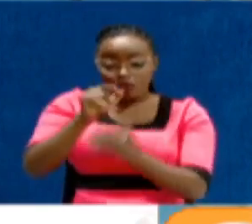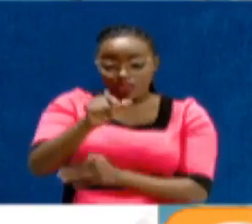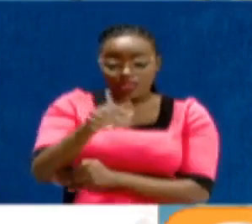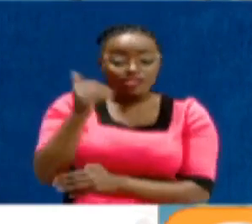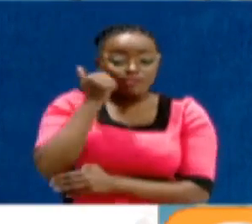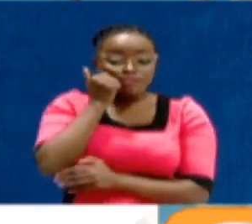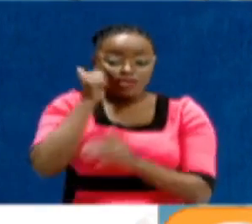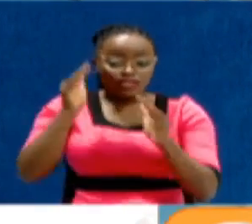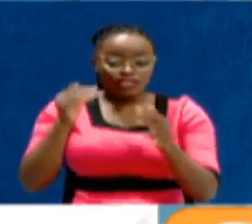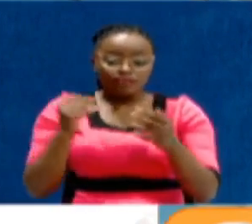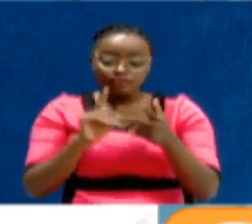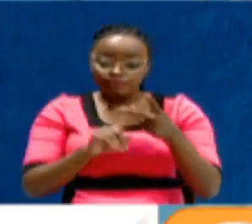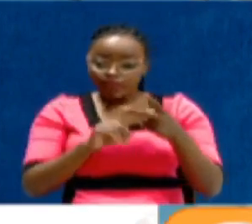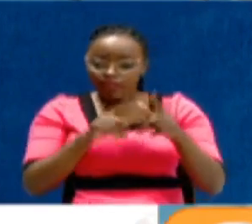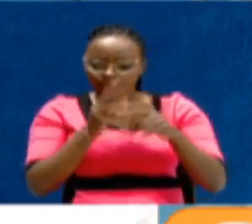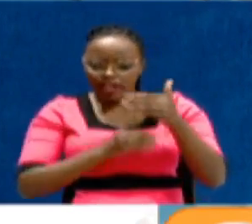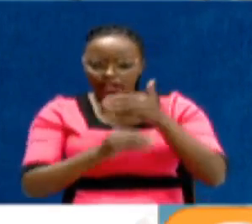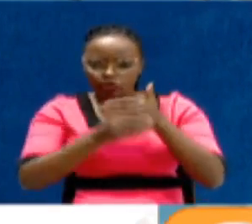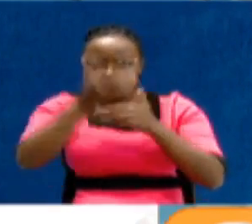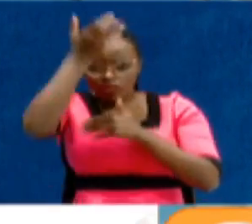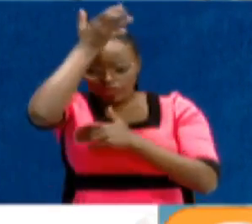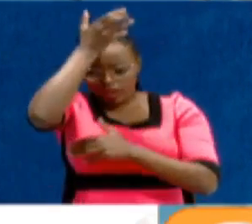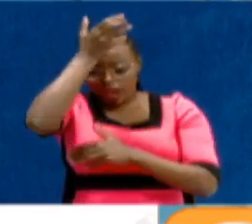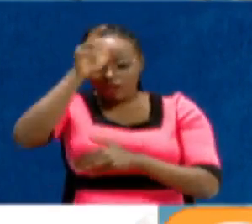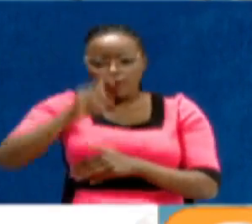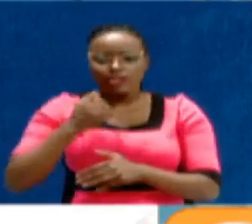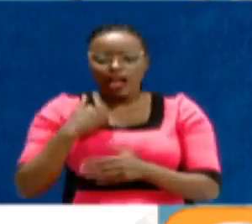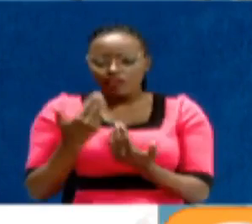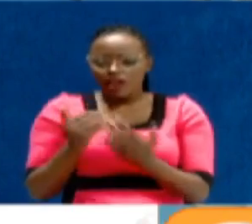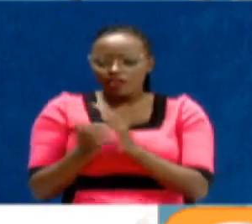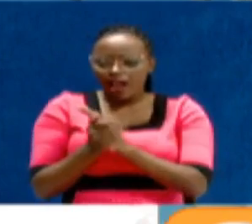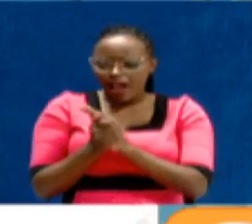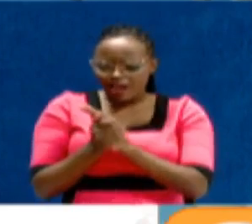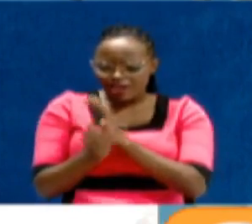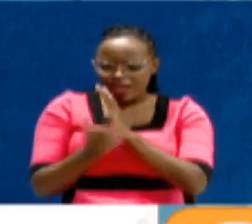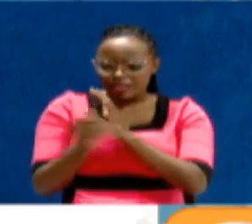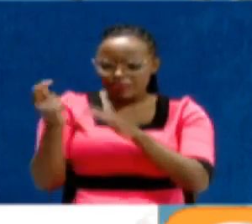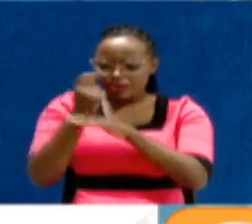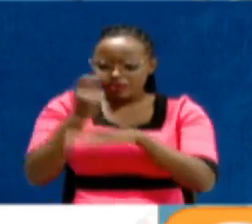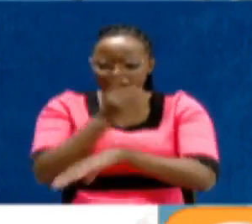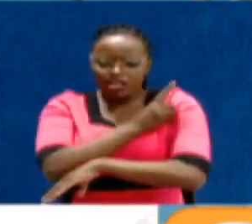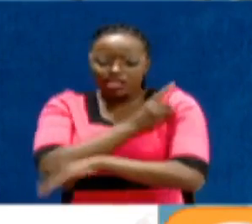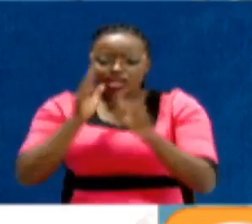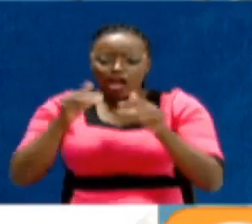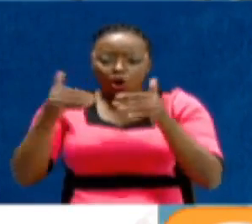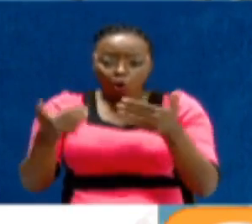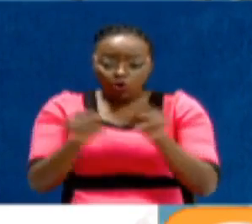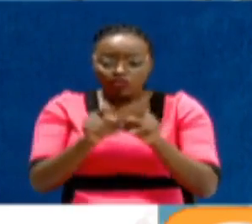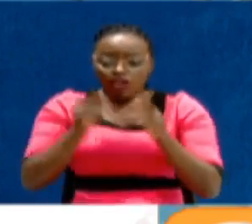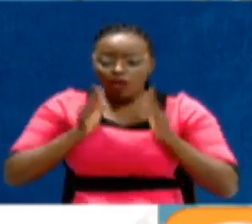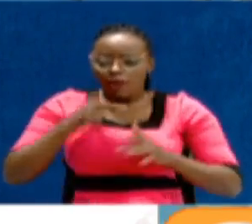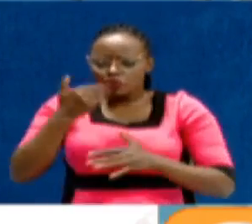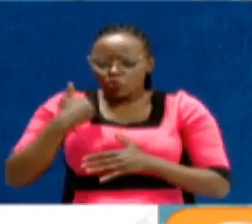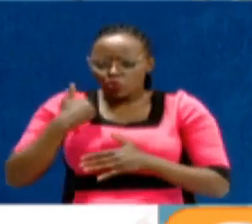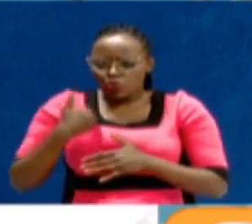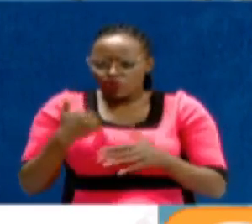patient. And then in addition to the nurse, you have a specially trained doctor physician, either an